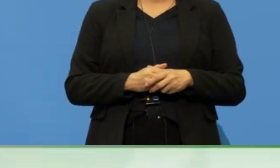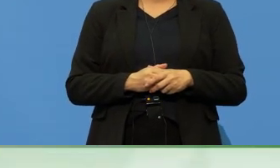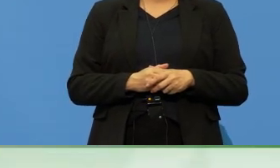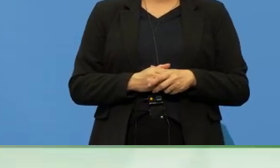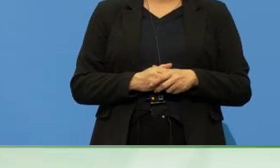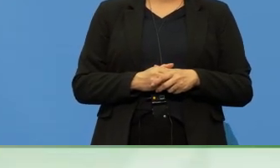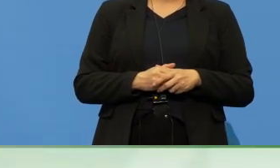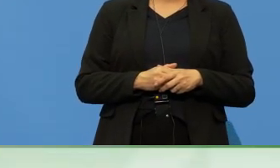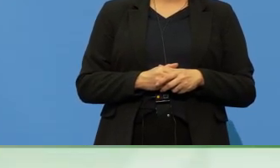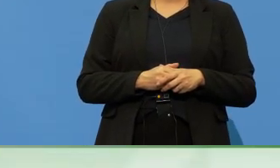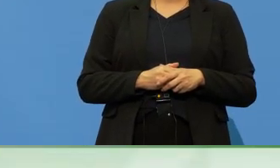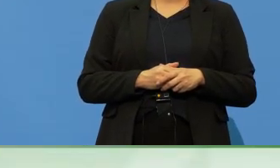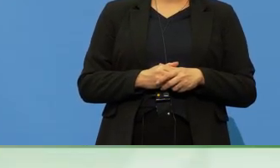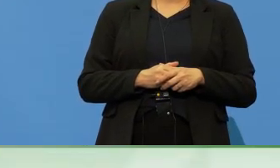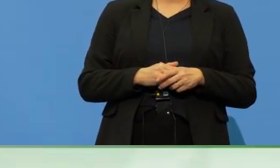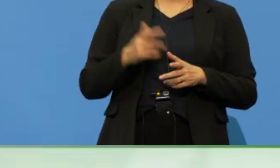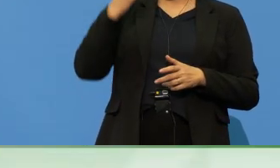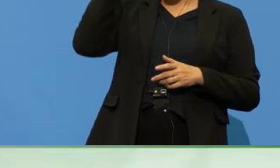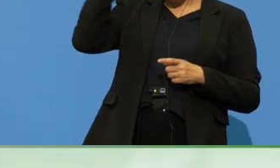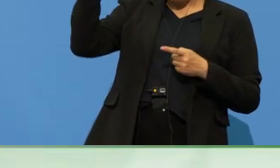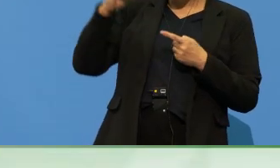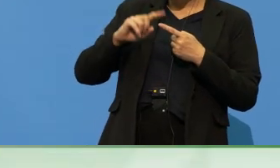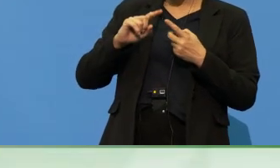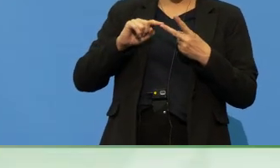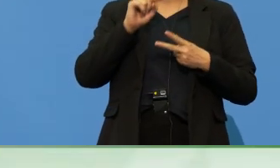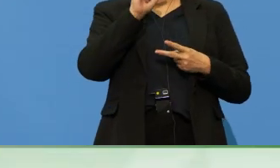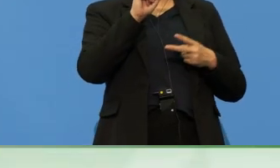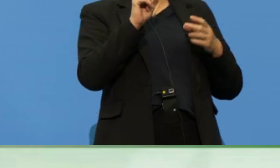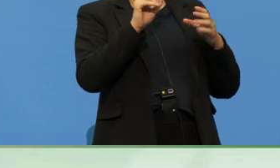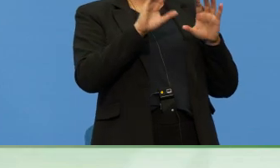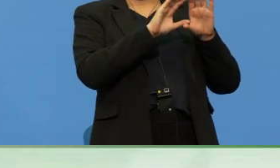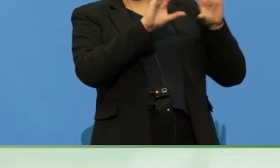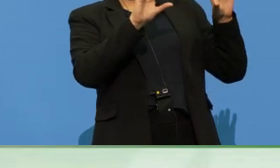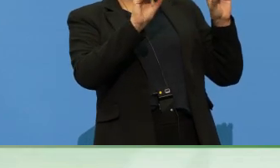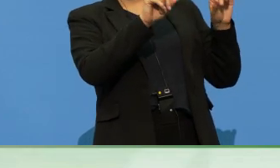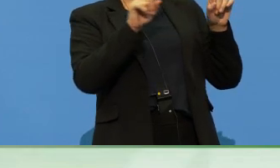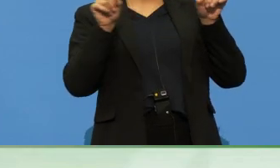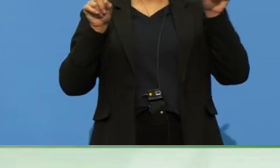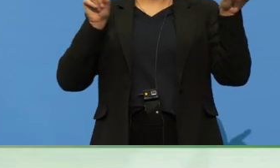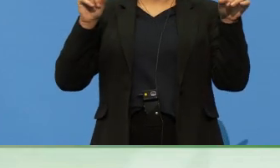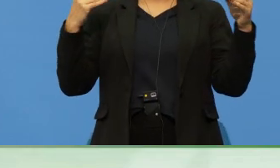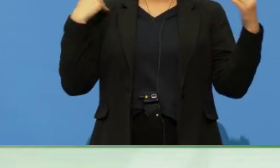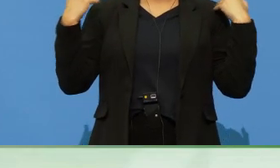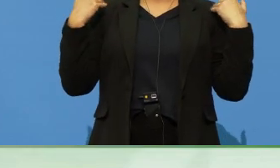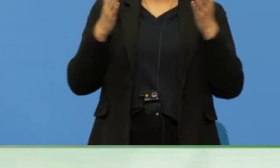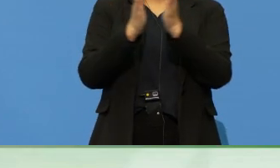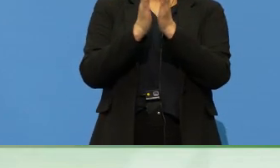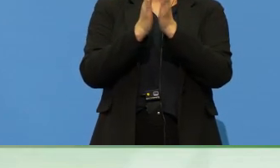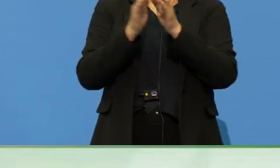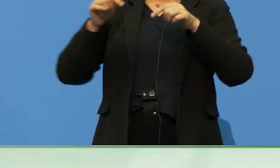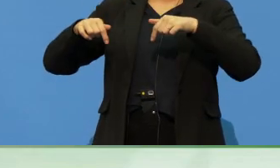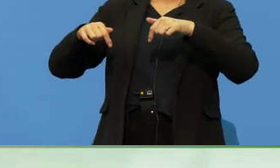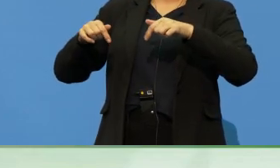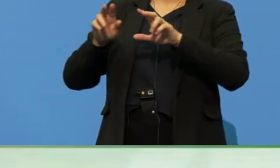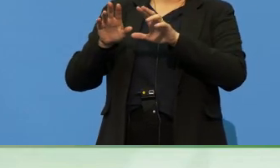the private sector asked us to work on universal design. They don't want to spend their money only for